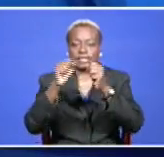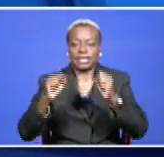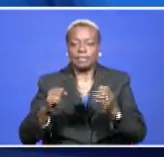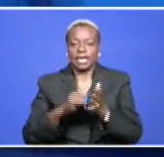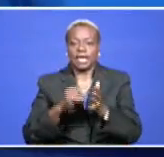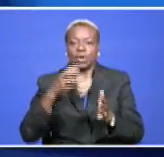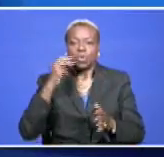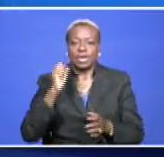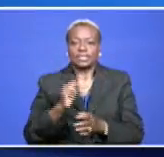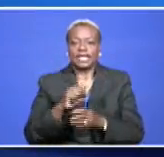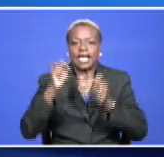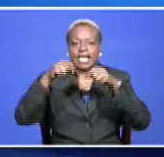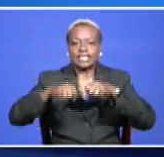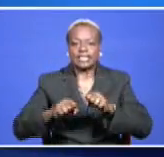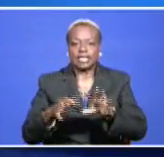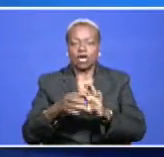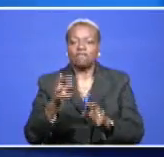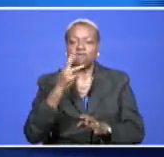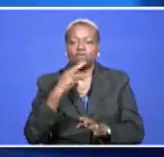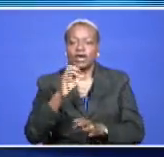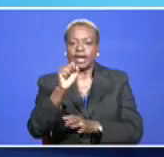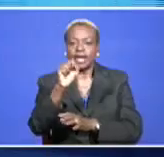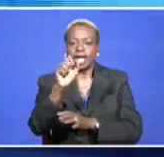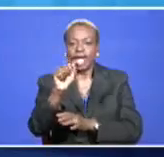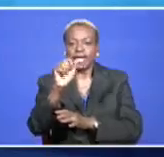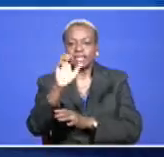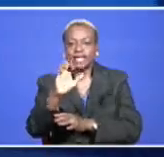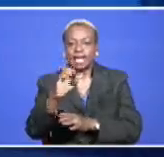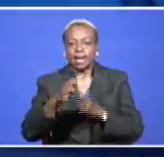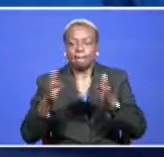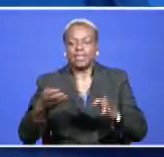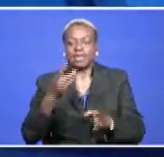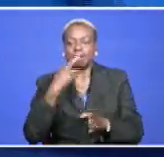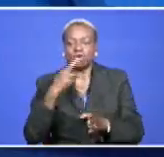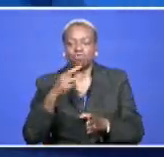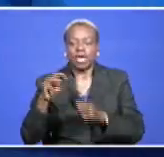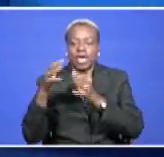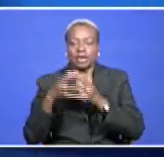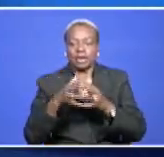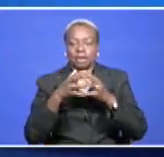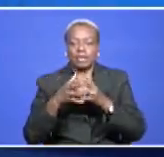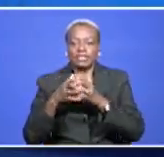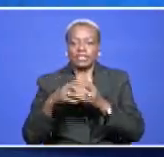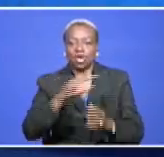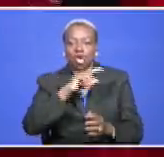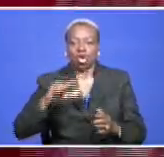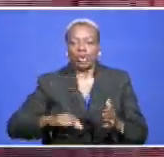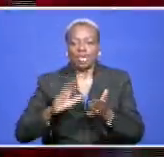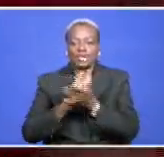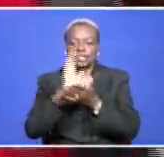a sea of red as Sack's Big Red Machine dethroned the Queens College Comets, winning with